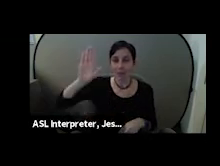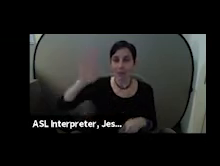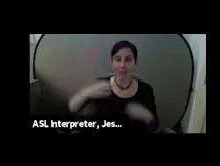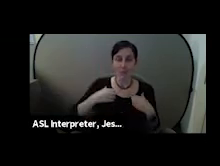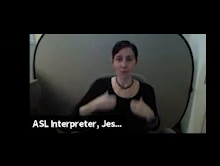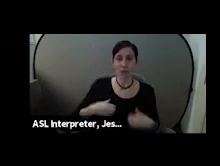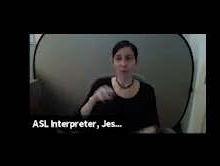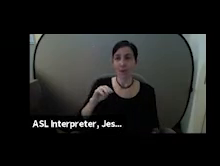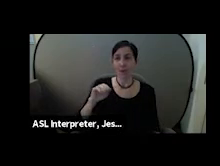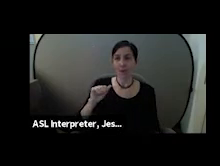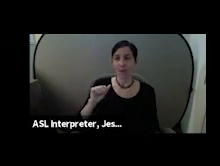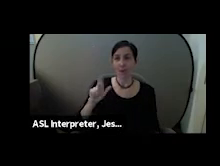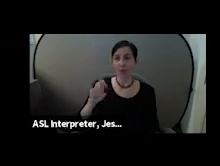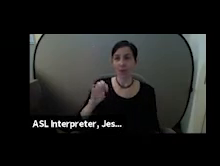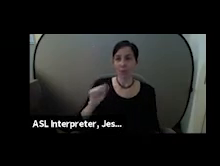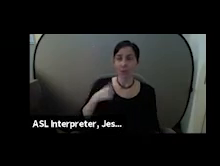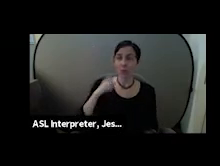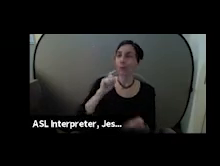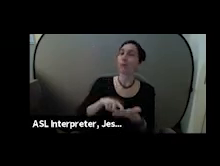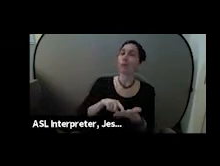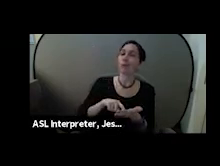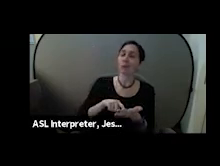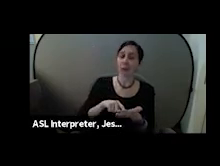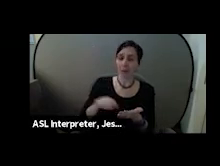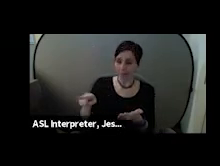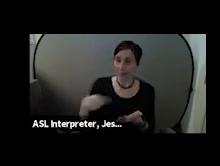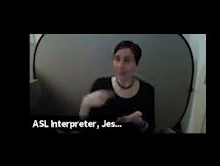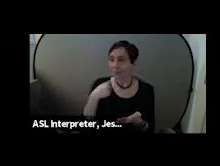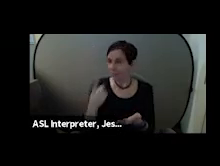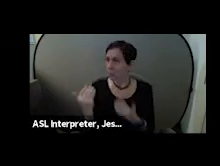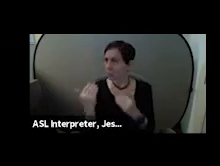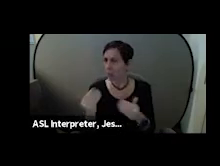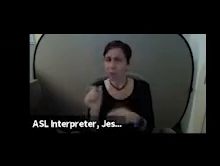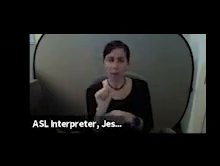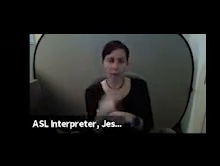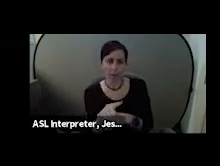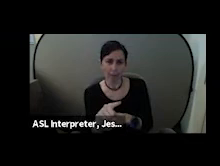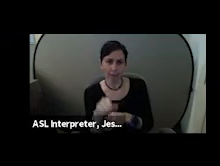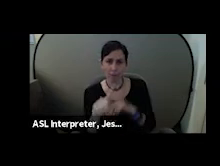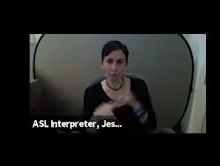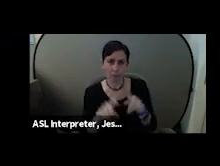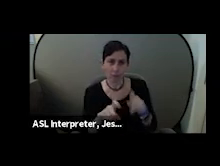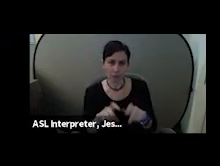for that and will flag you to go ahead and ask your questions.